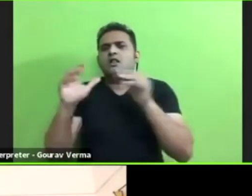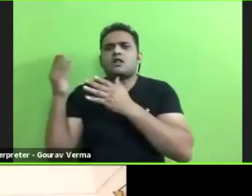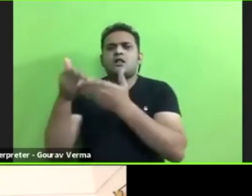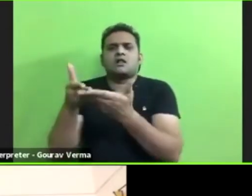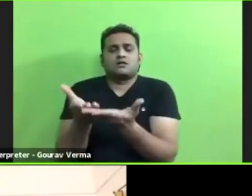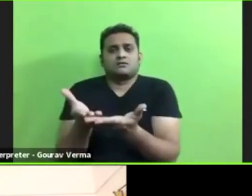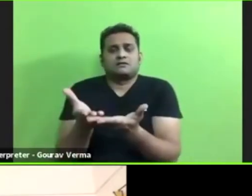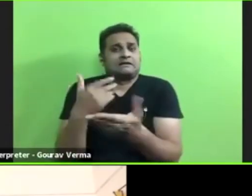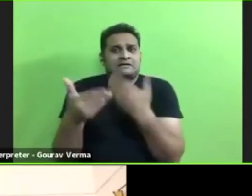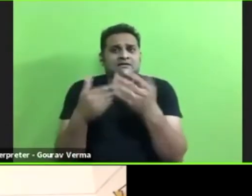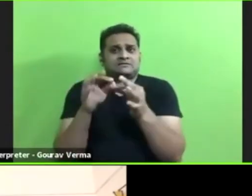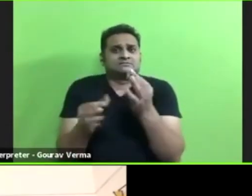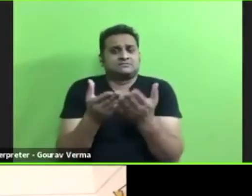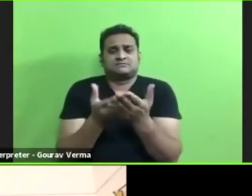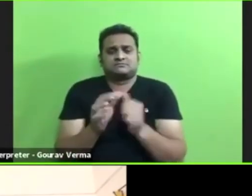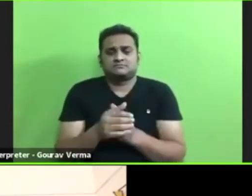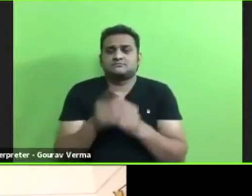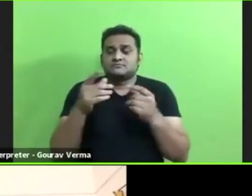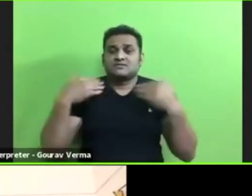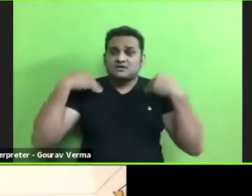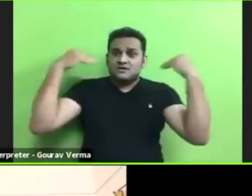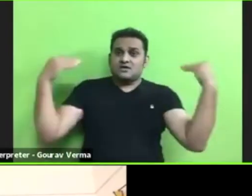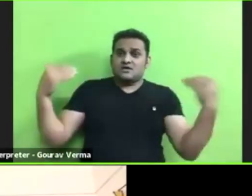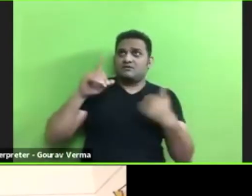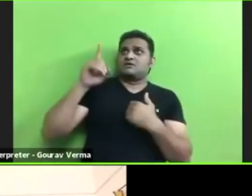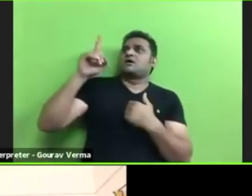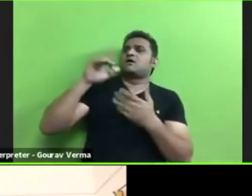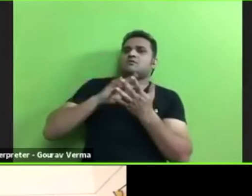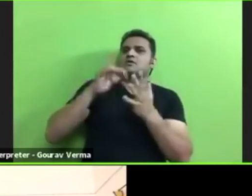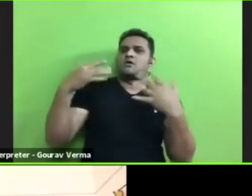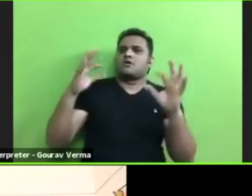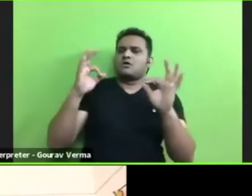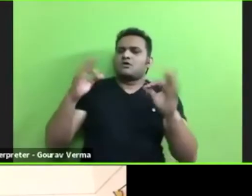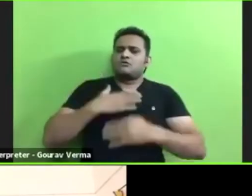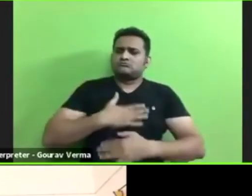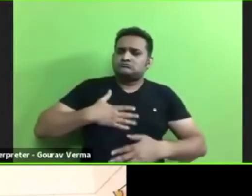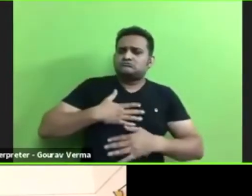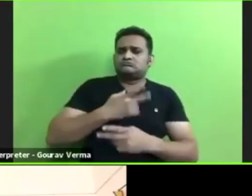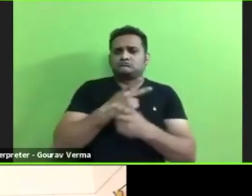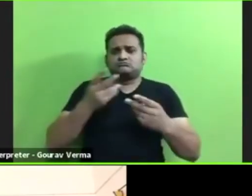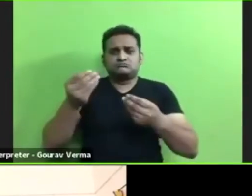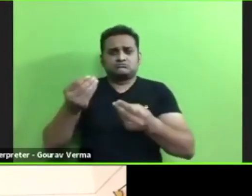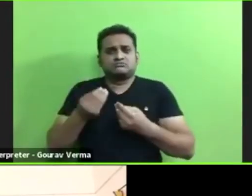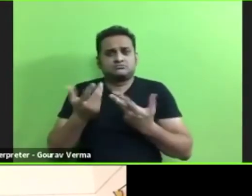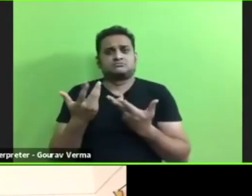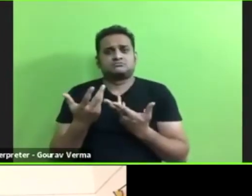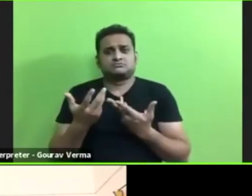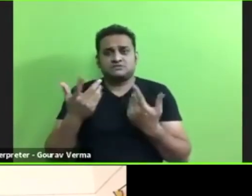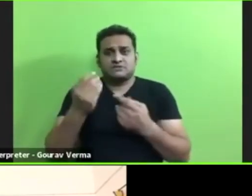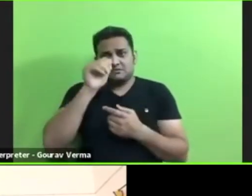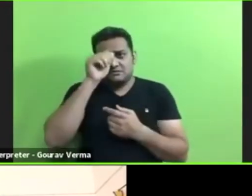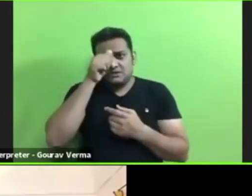so the heavenly pleasures that are offered in the at least in some Hinduized